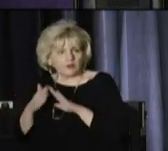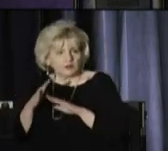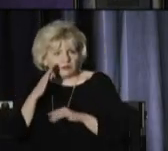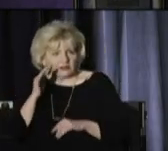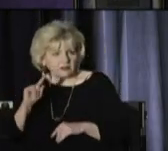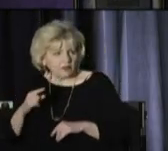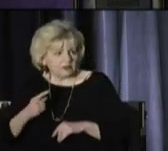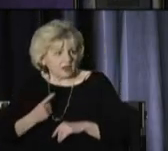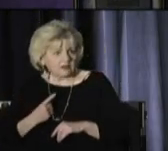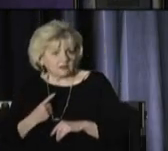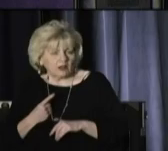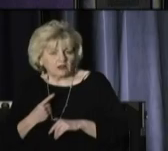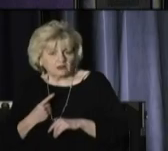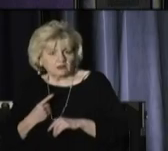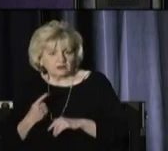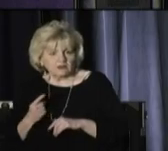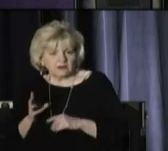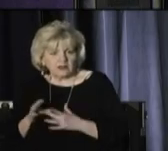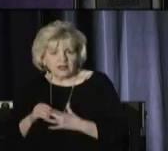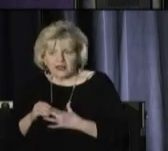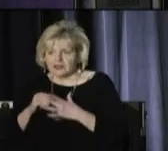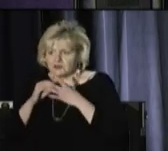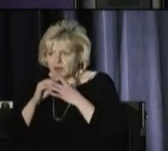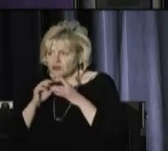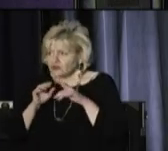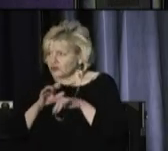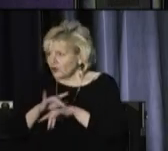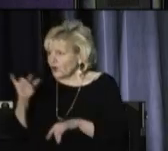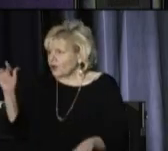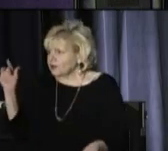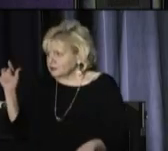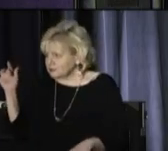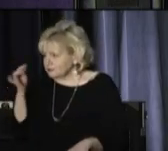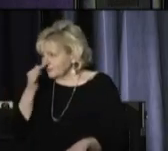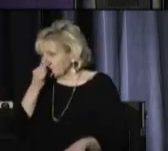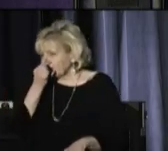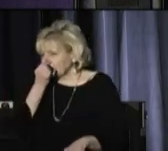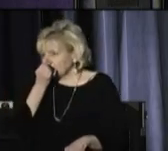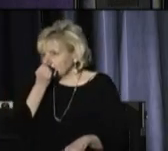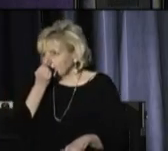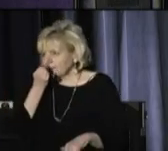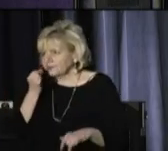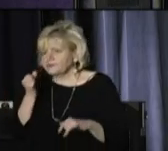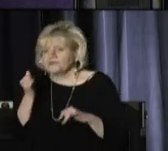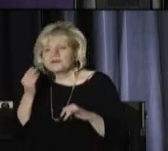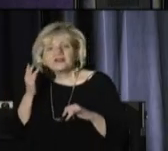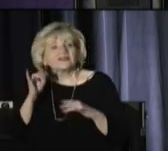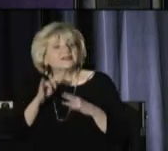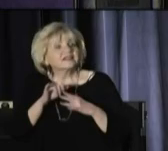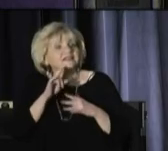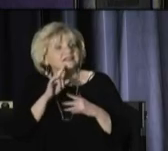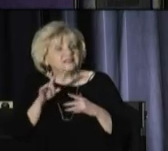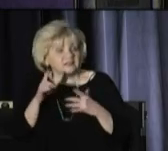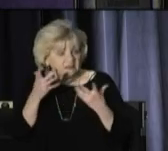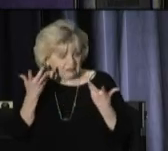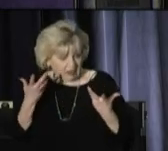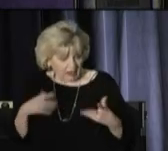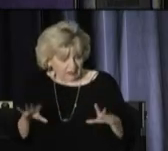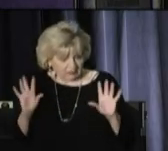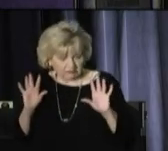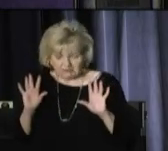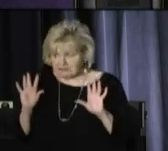isolated otherwise, especially early on. And then this sense of, you know, this is done, so now I don't